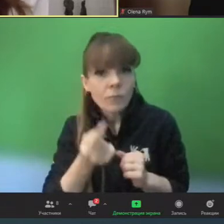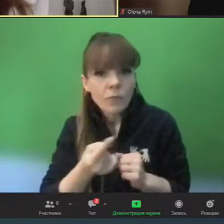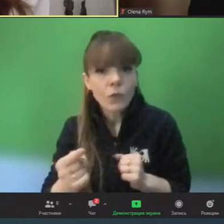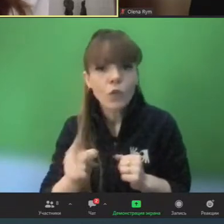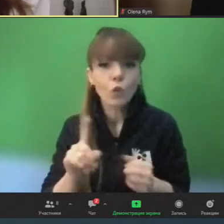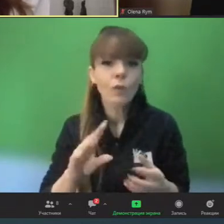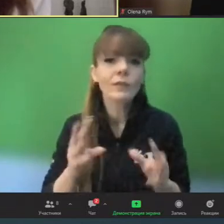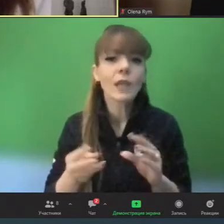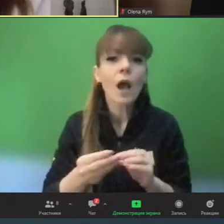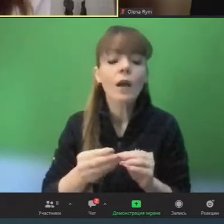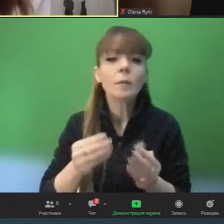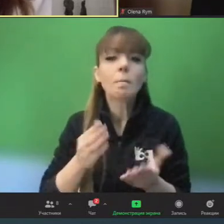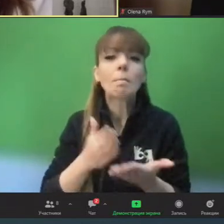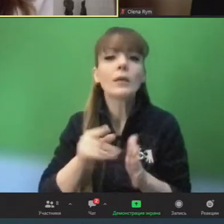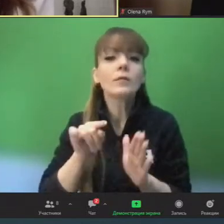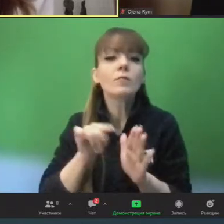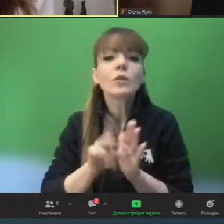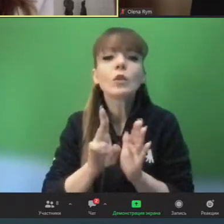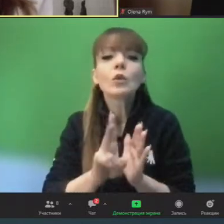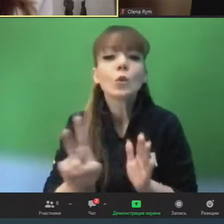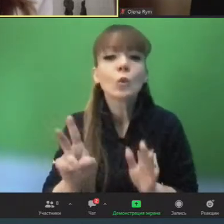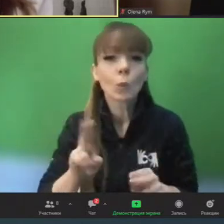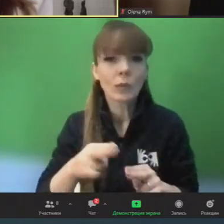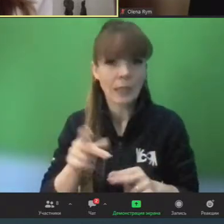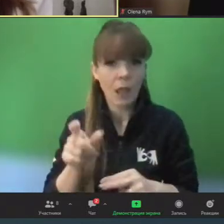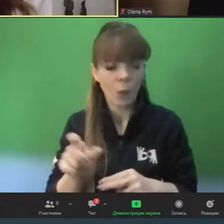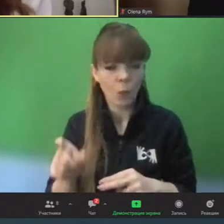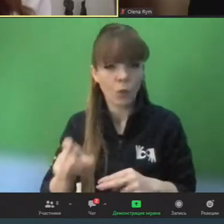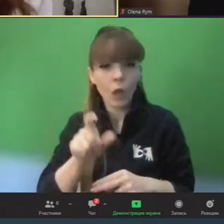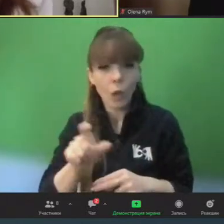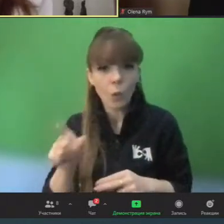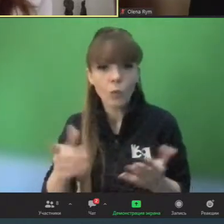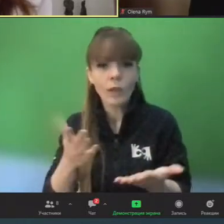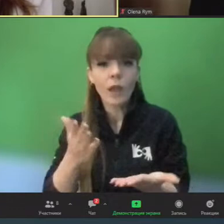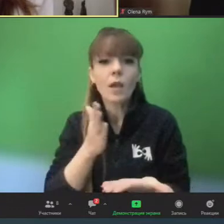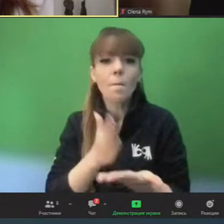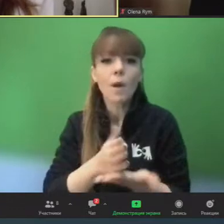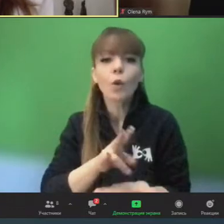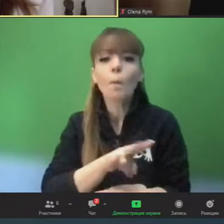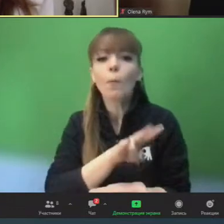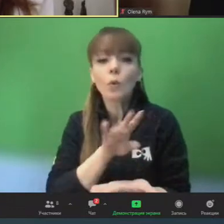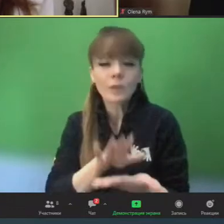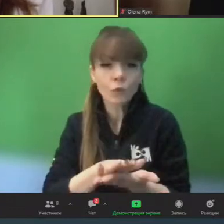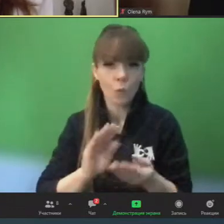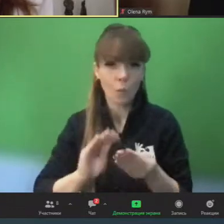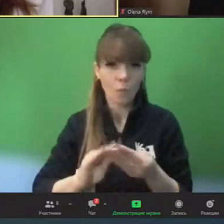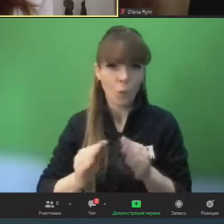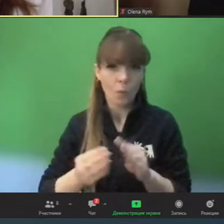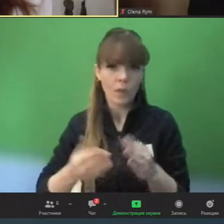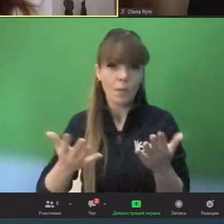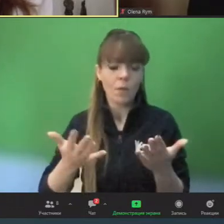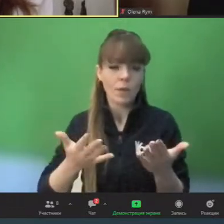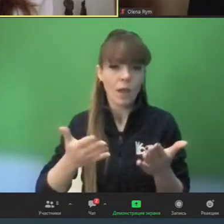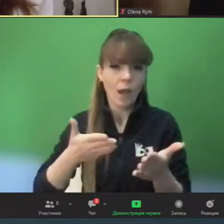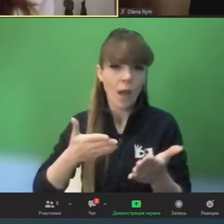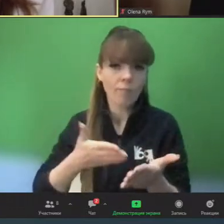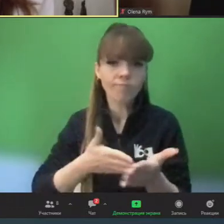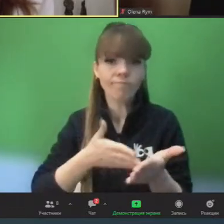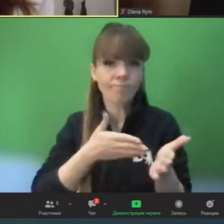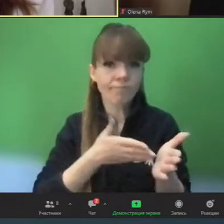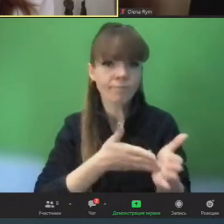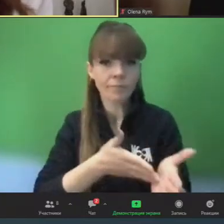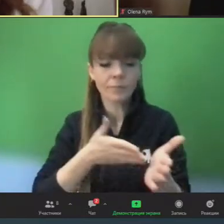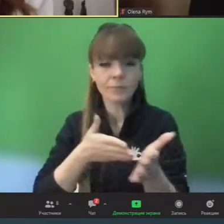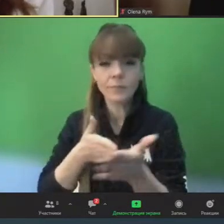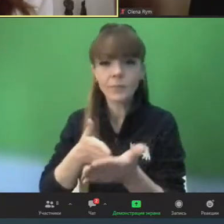disability. What do we mean when we say people with heavy forms of disability? These are people who are suffering from a